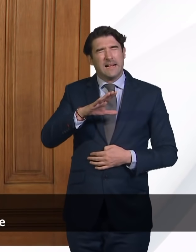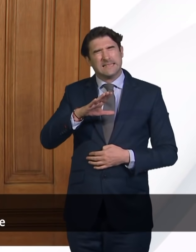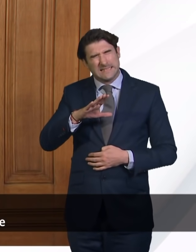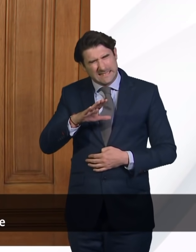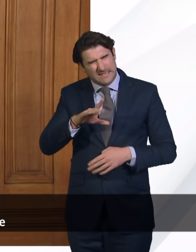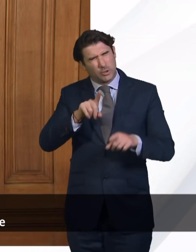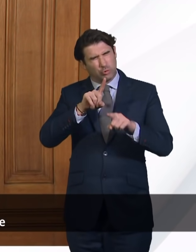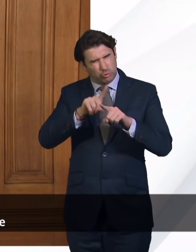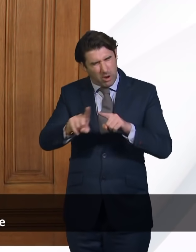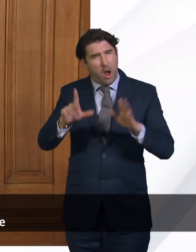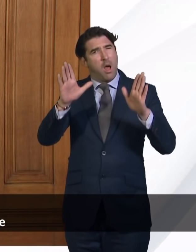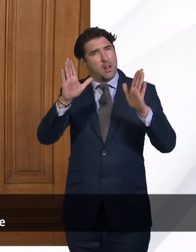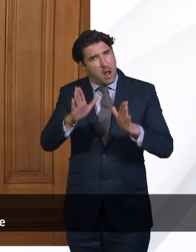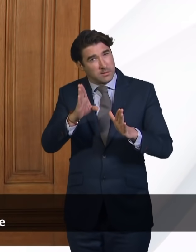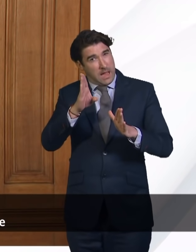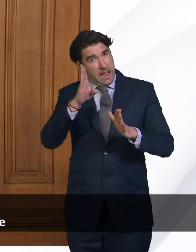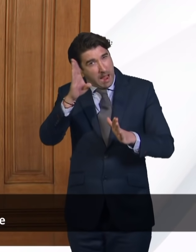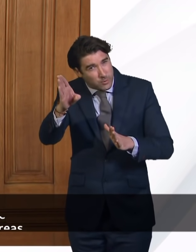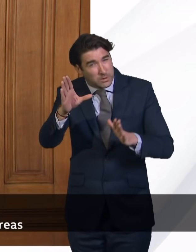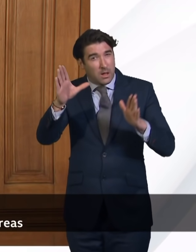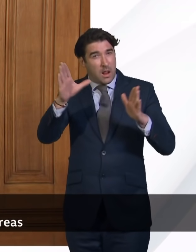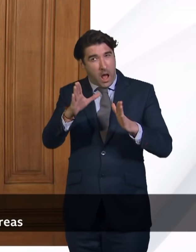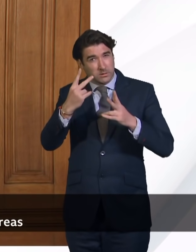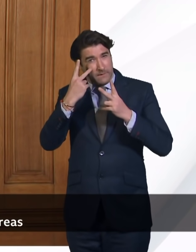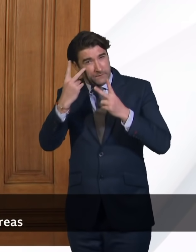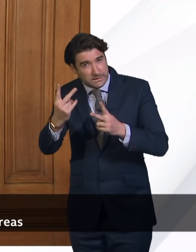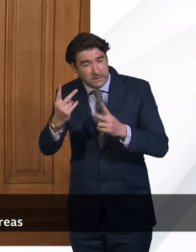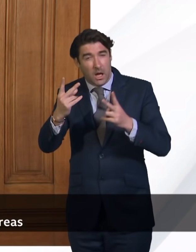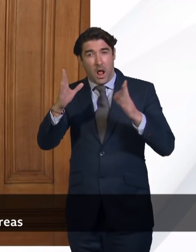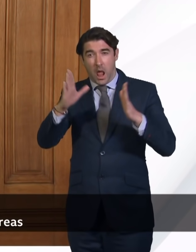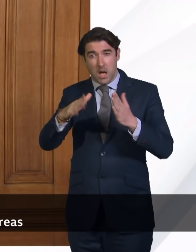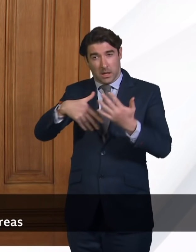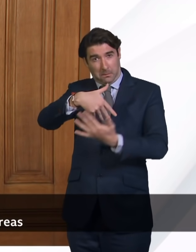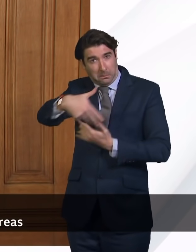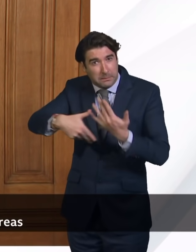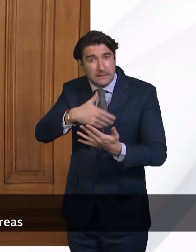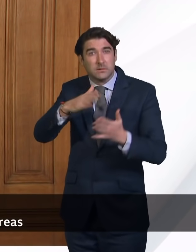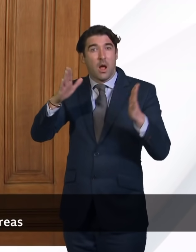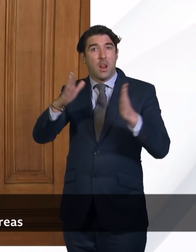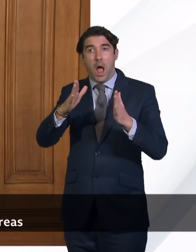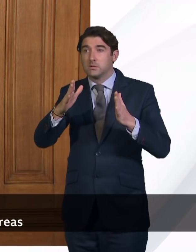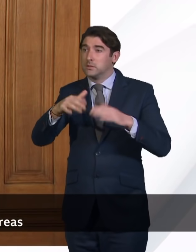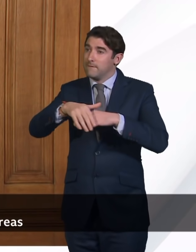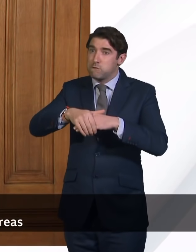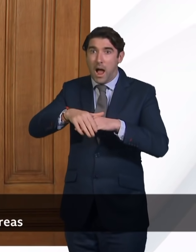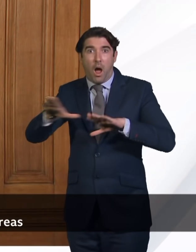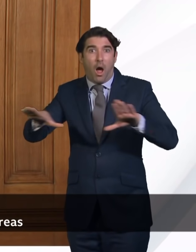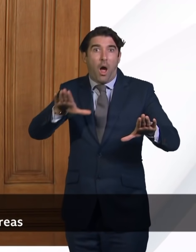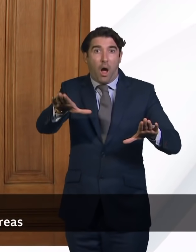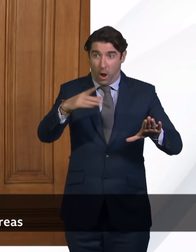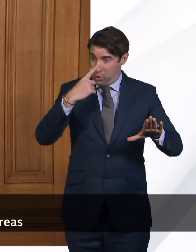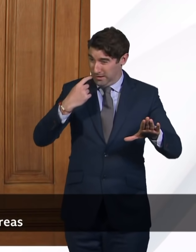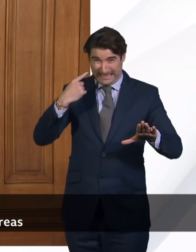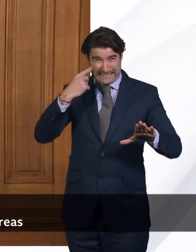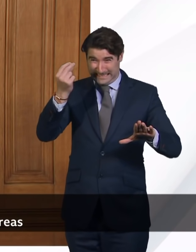reduce contact in the way that I've described are critical to get this under control. And the